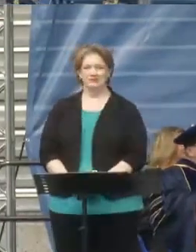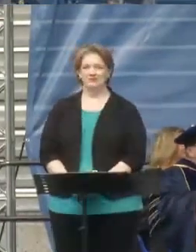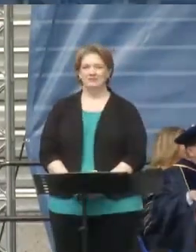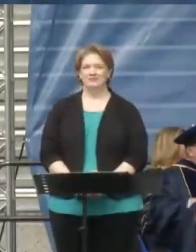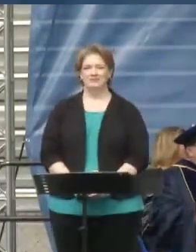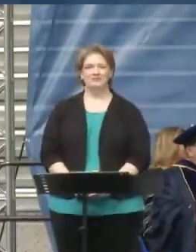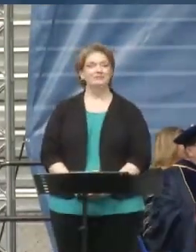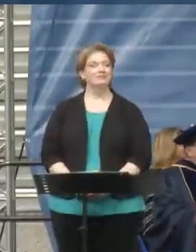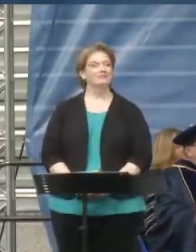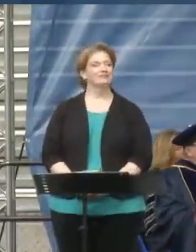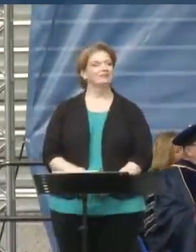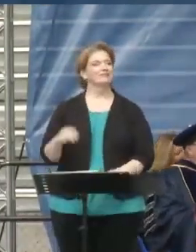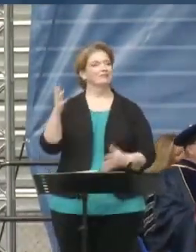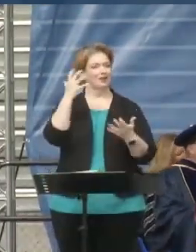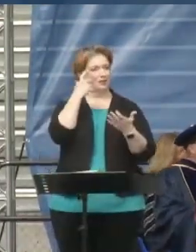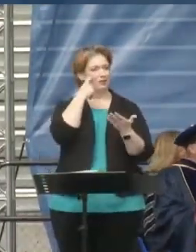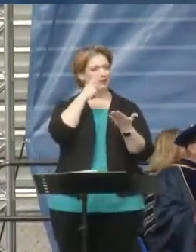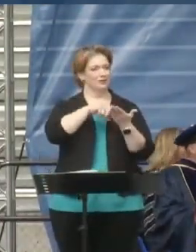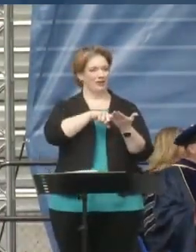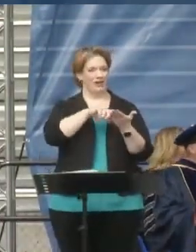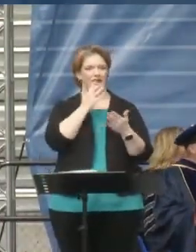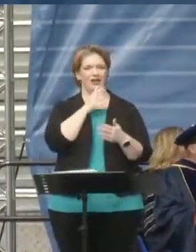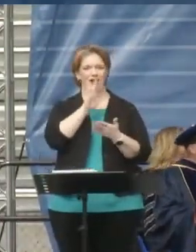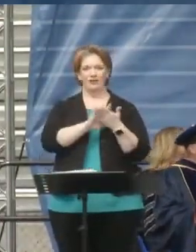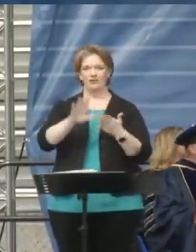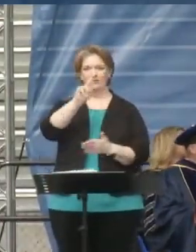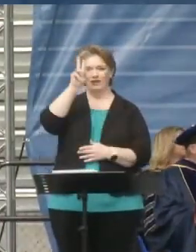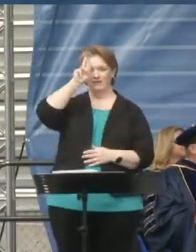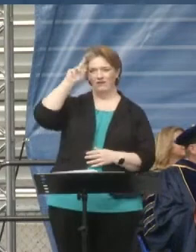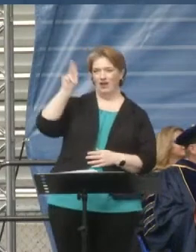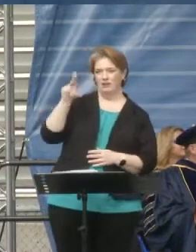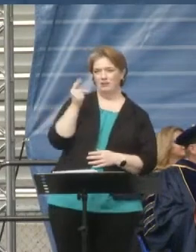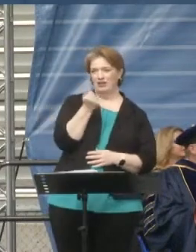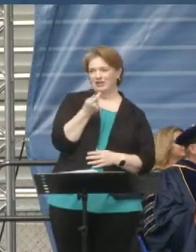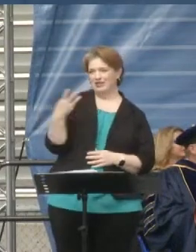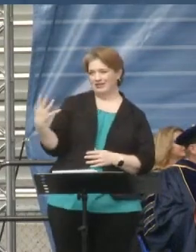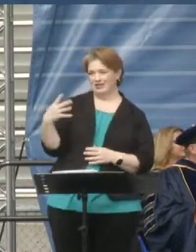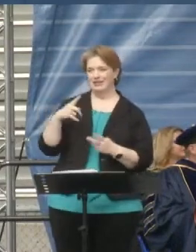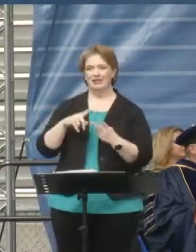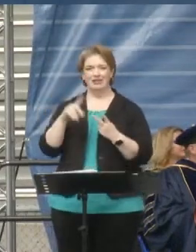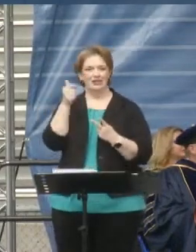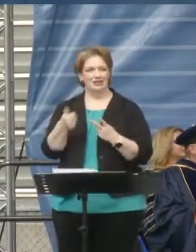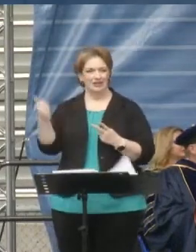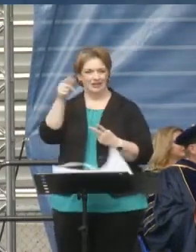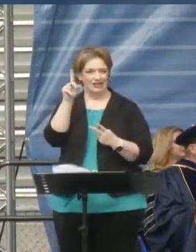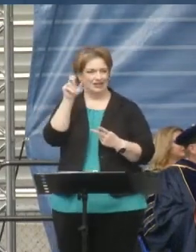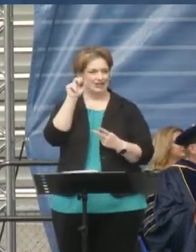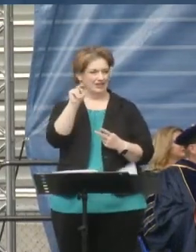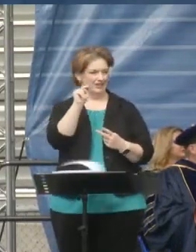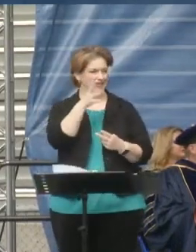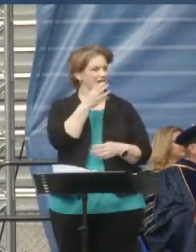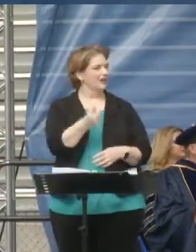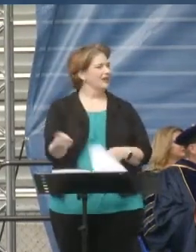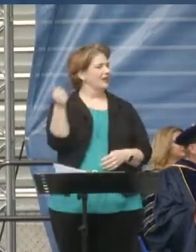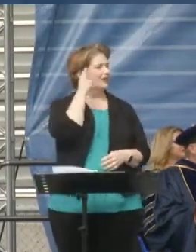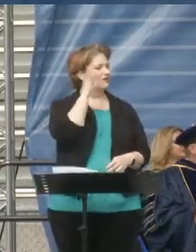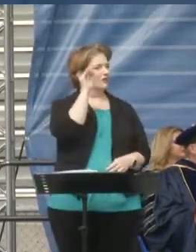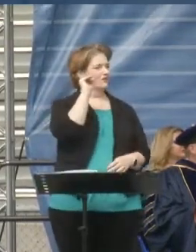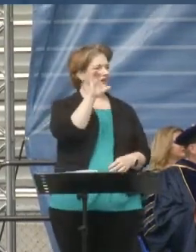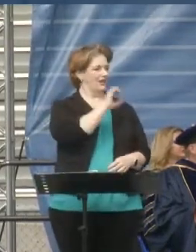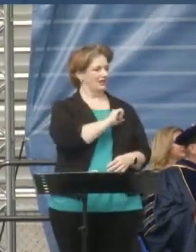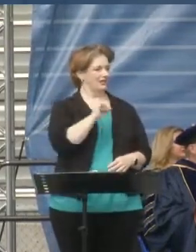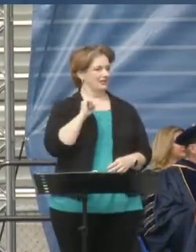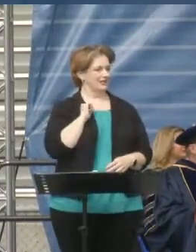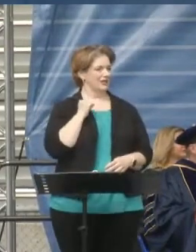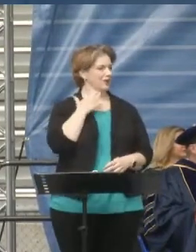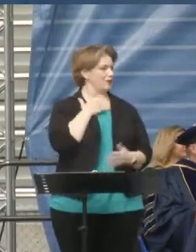I also want to acknowledge our university vice presidents, deans, and the heads of faculty senate. Would you please stand or wave